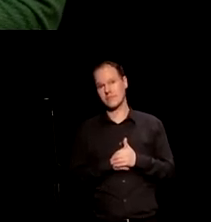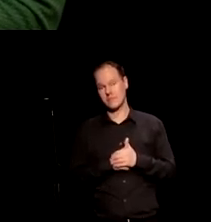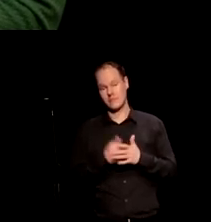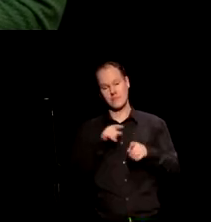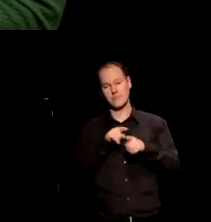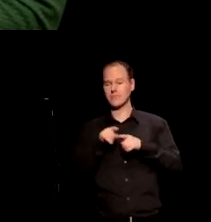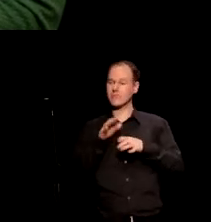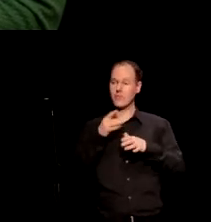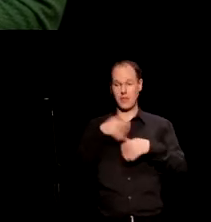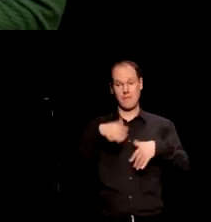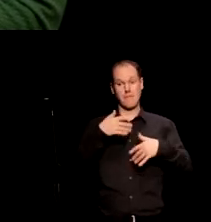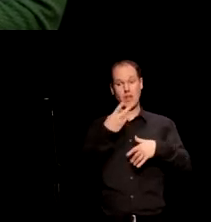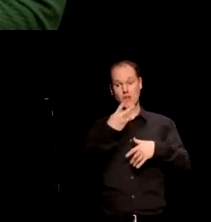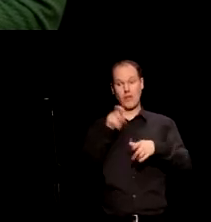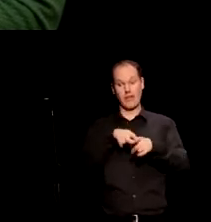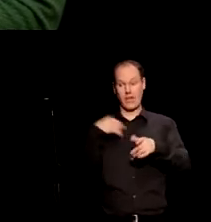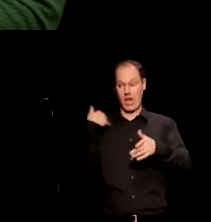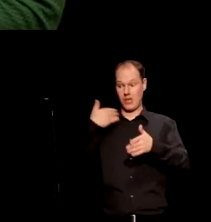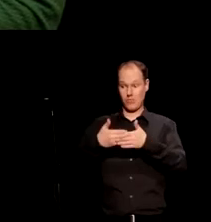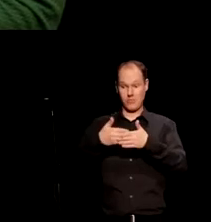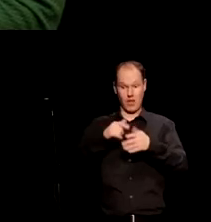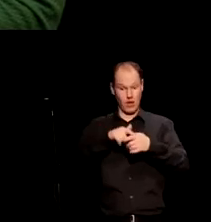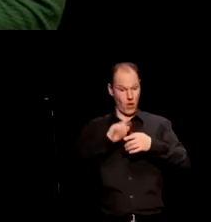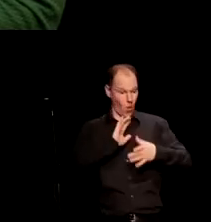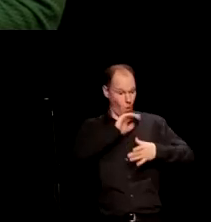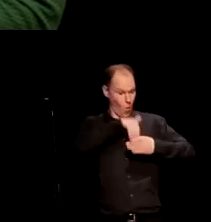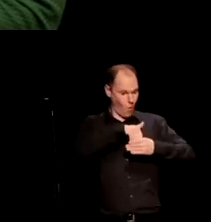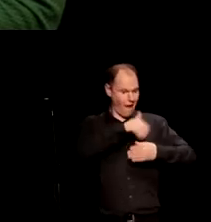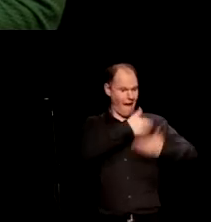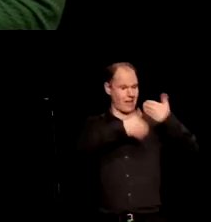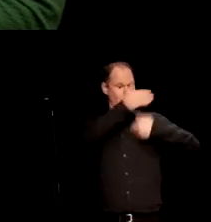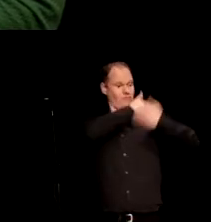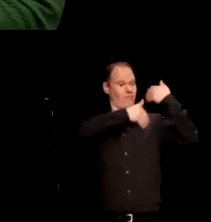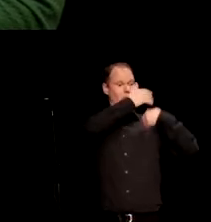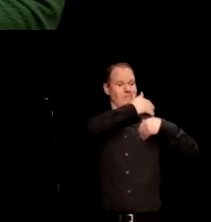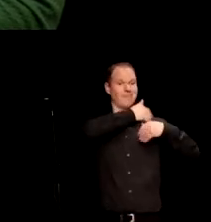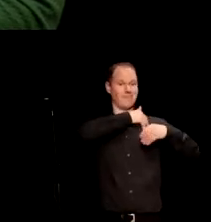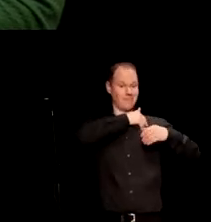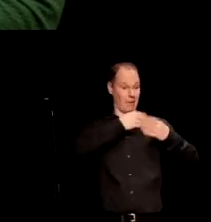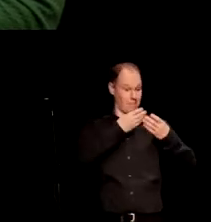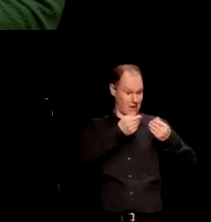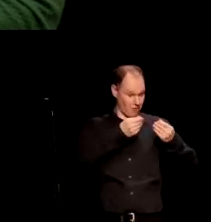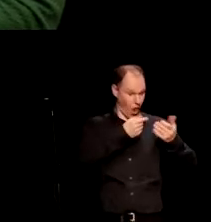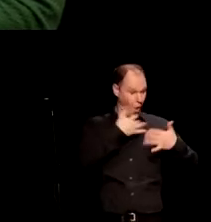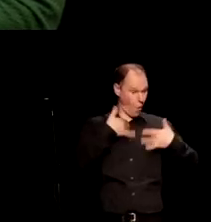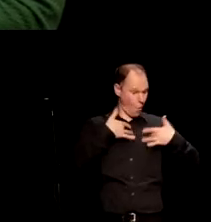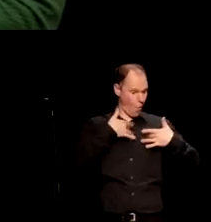with archival material. Mm-hmm. It's been incredibly enriching. And